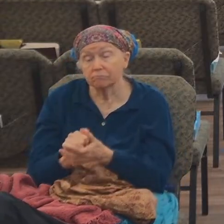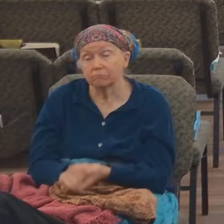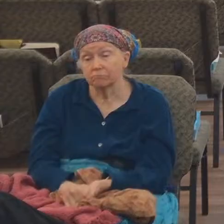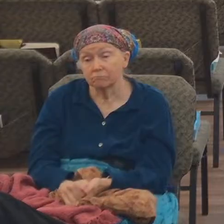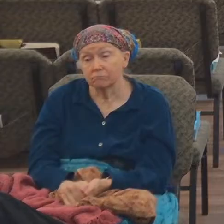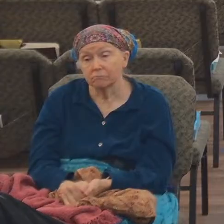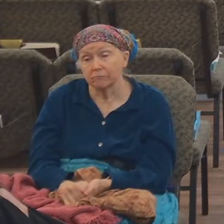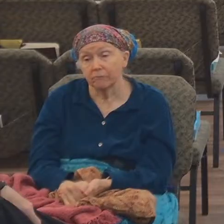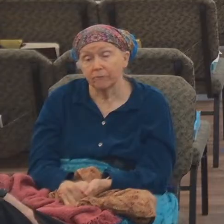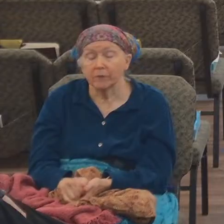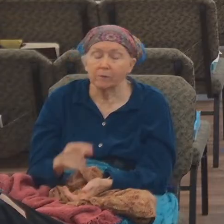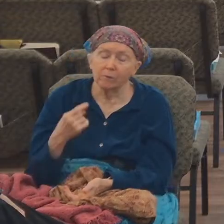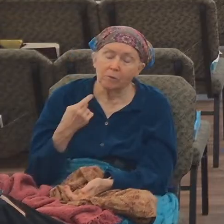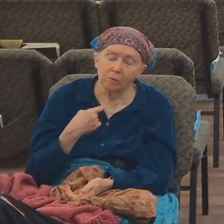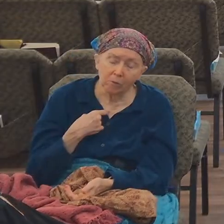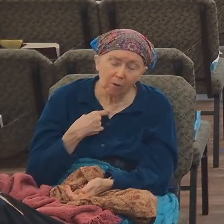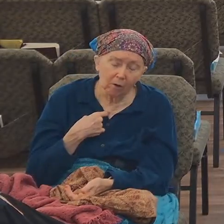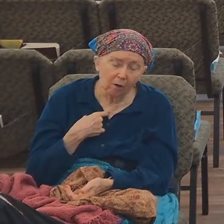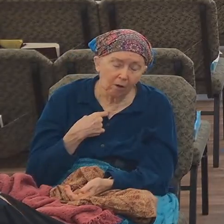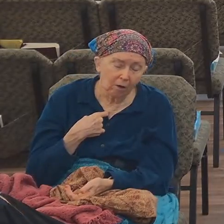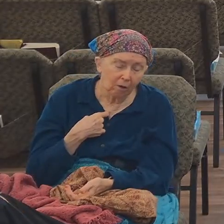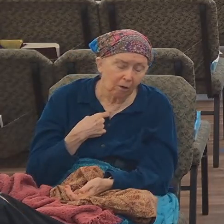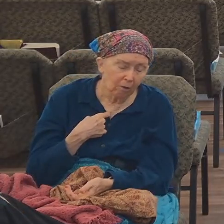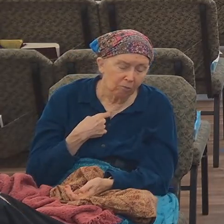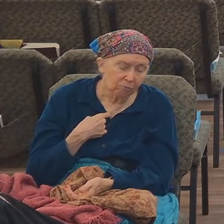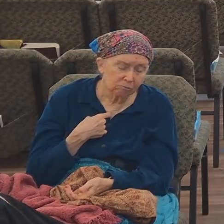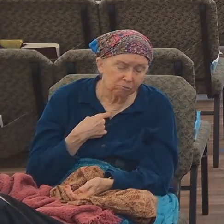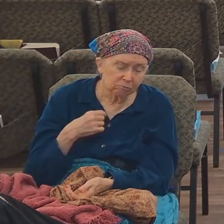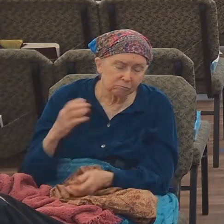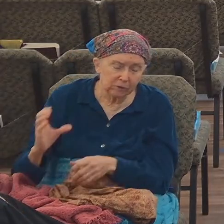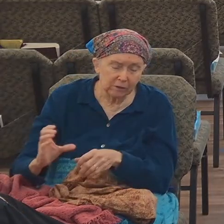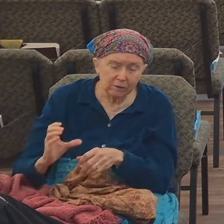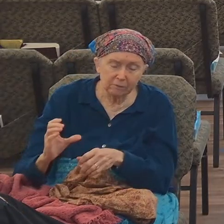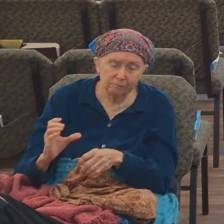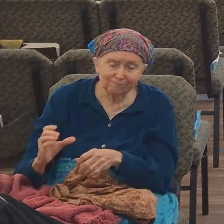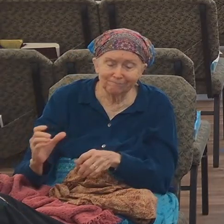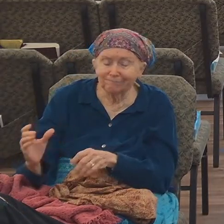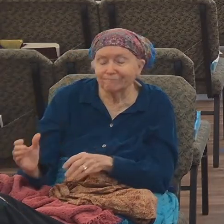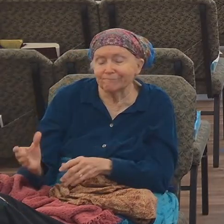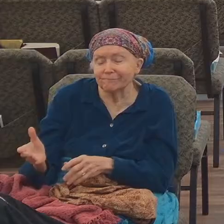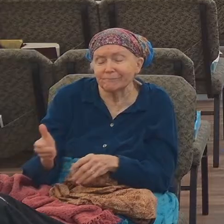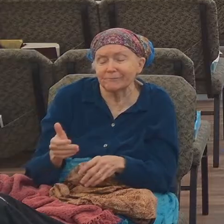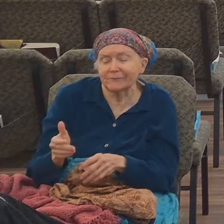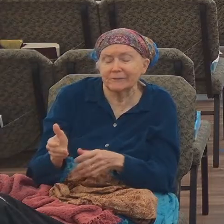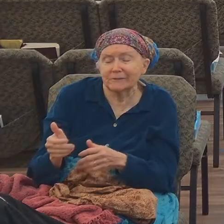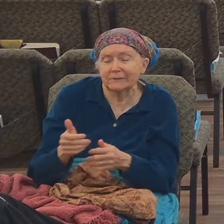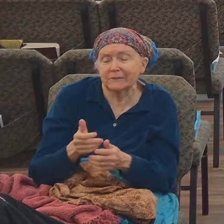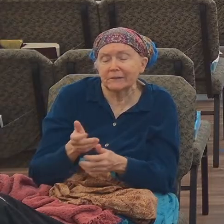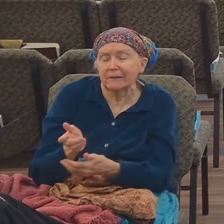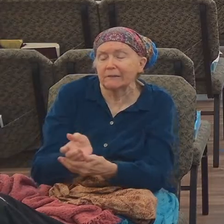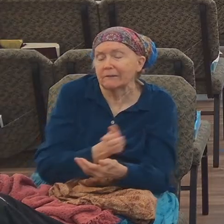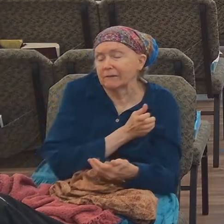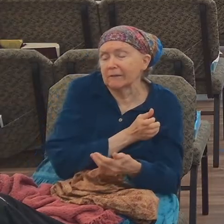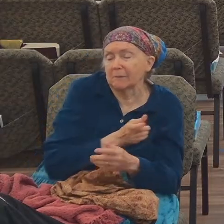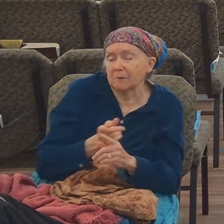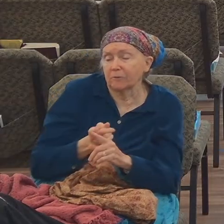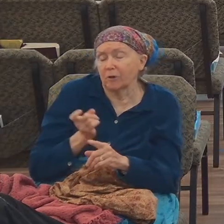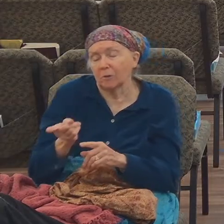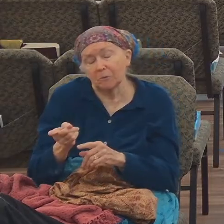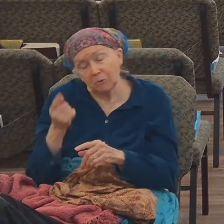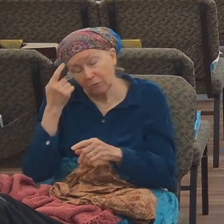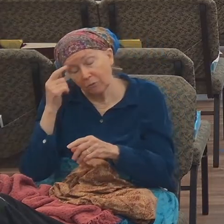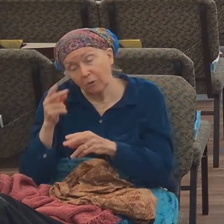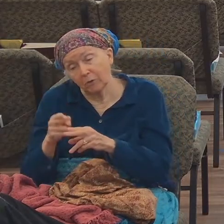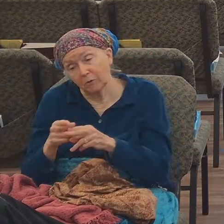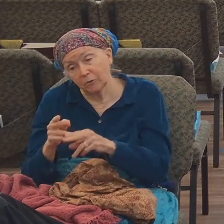So, we were separated from you, brothers and sisters, for a short time, in